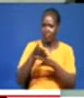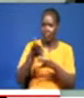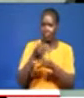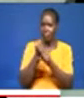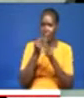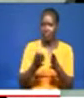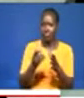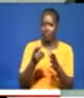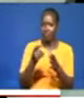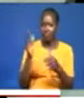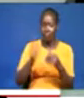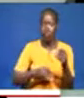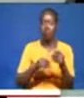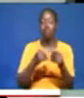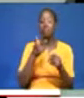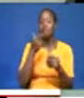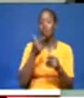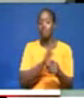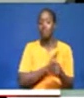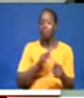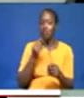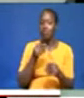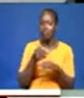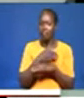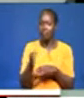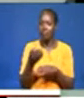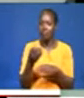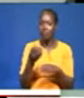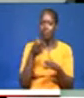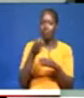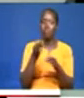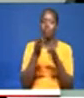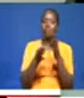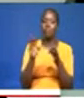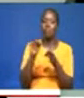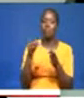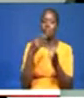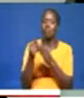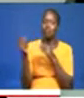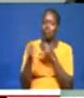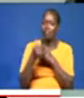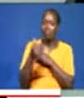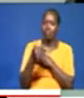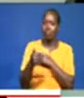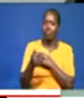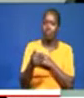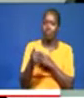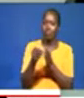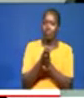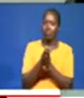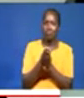initially estimated. The board says that the county is losing over 33 million shillings monthly to a